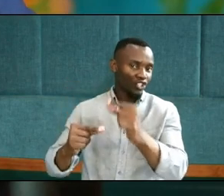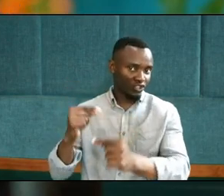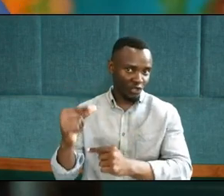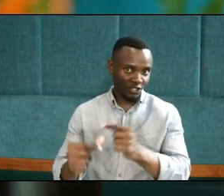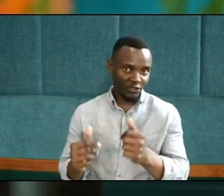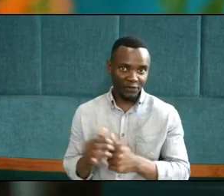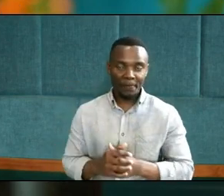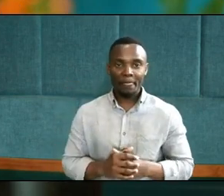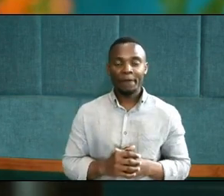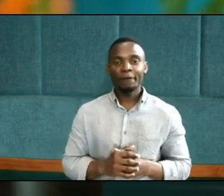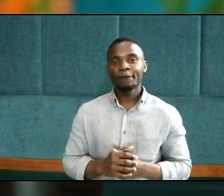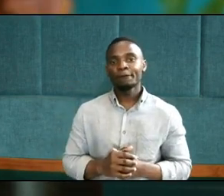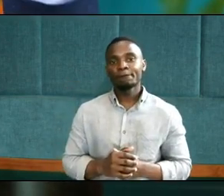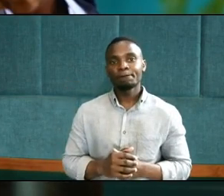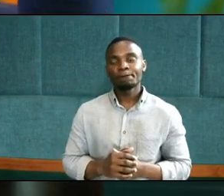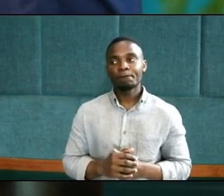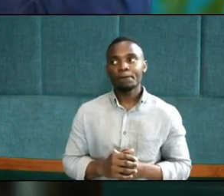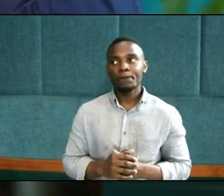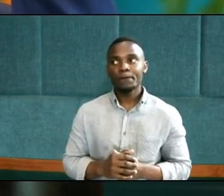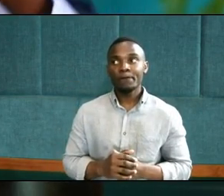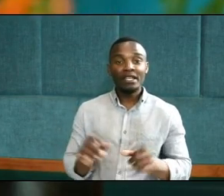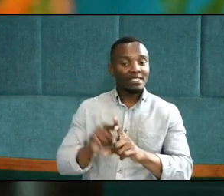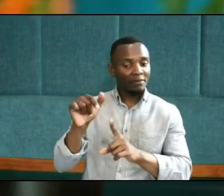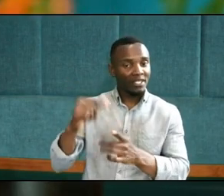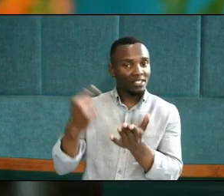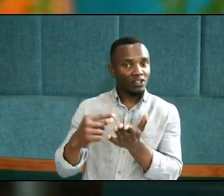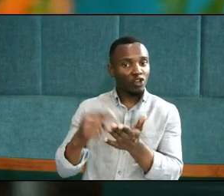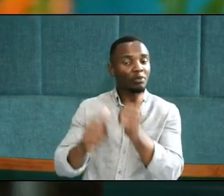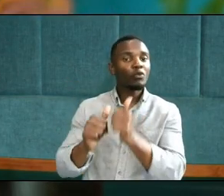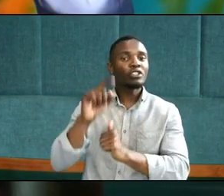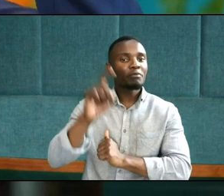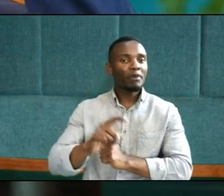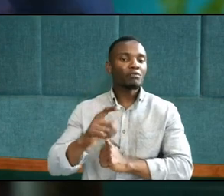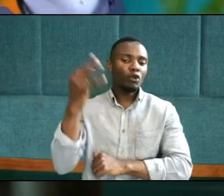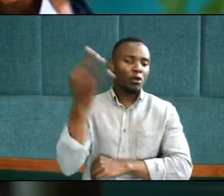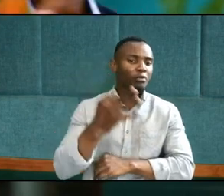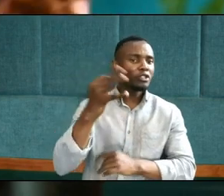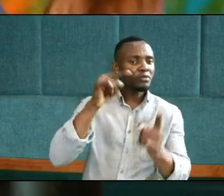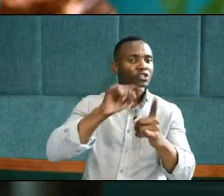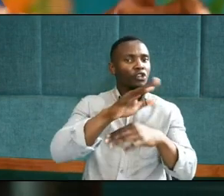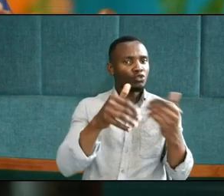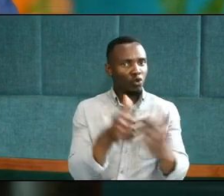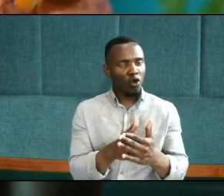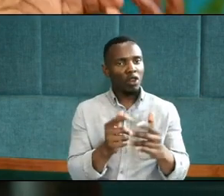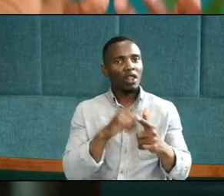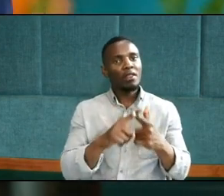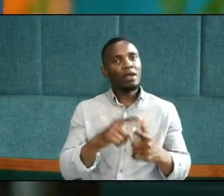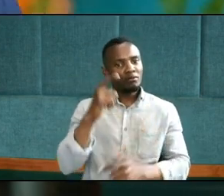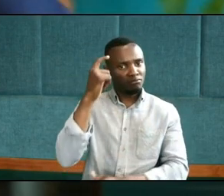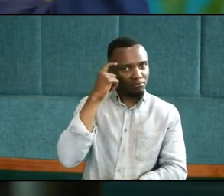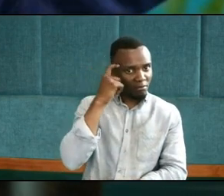last forever. This is a gospel that must be preached to everyone, so that people can remove their minds from these small kingdoms